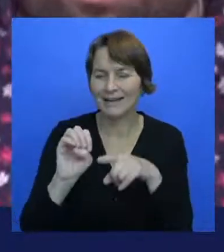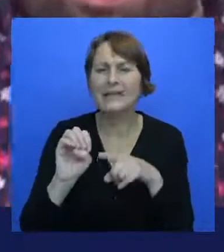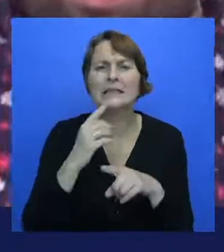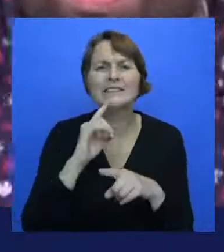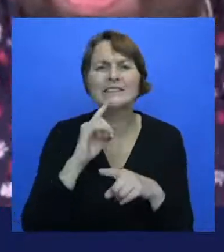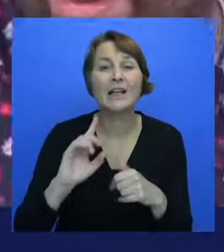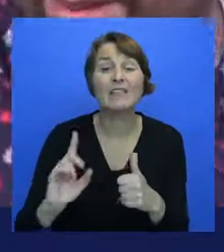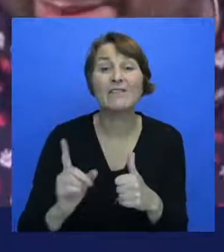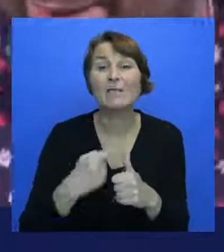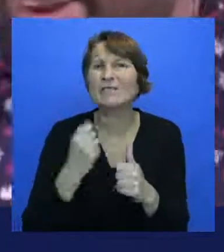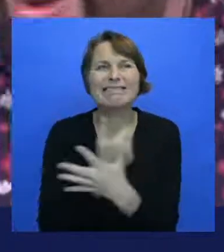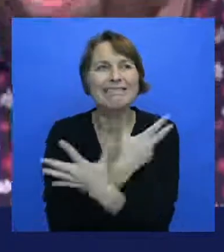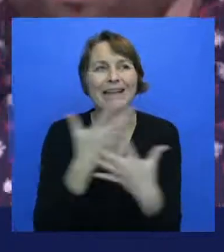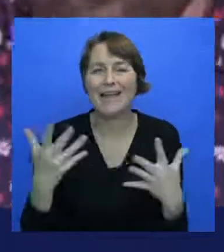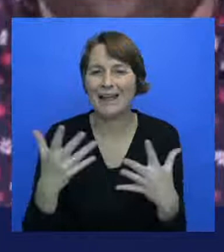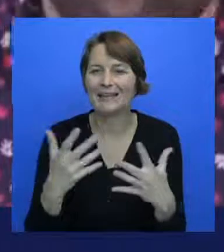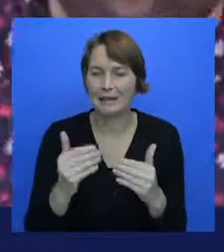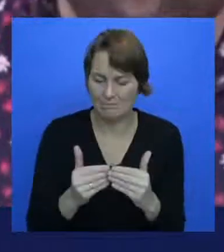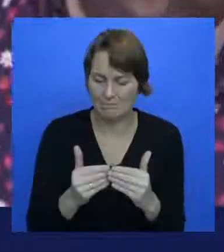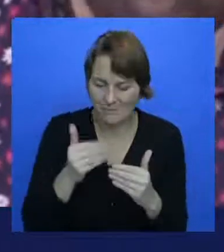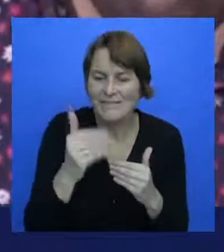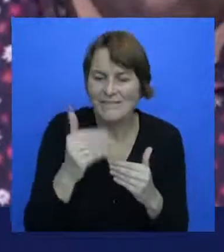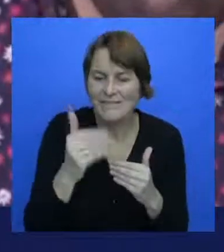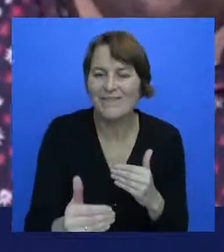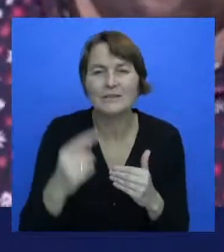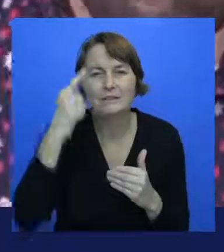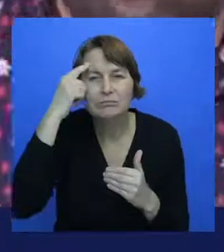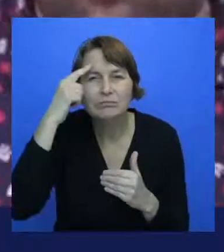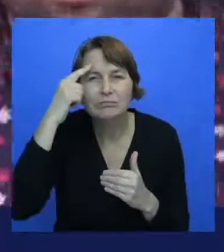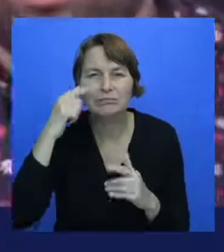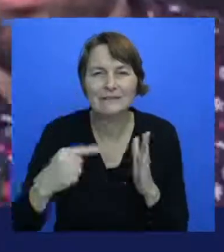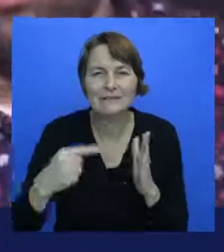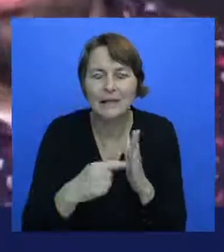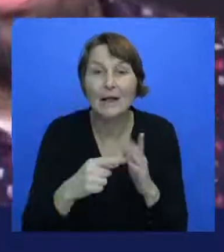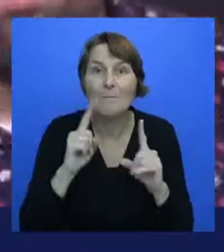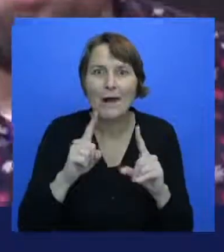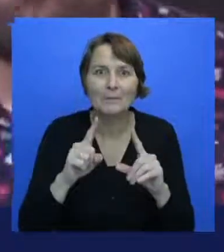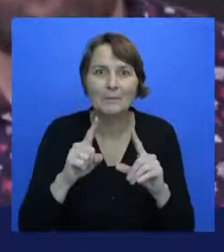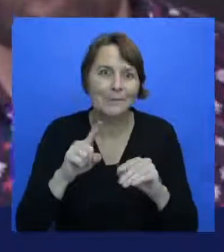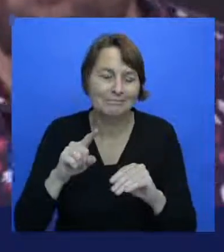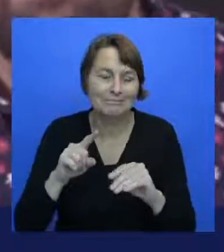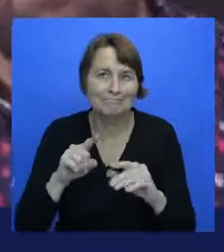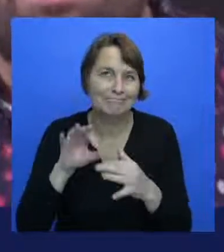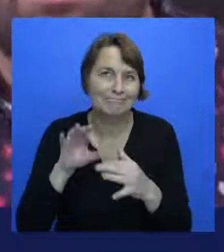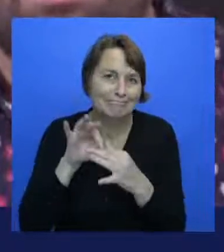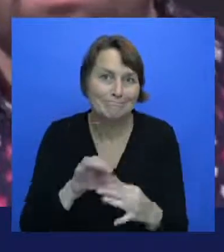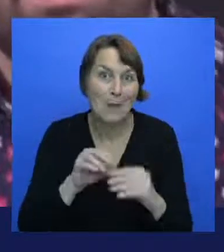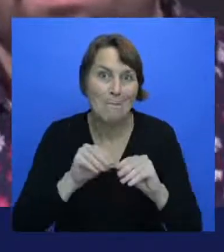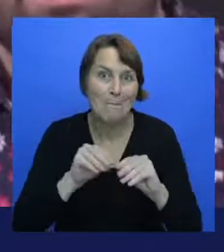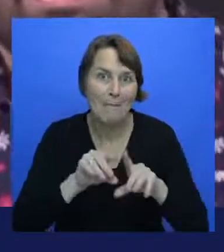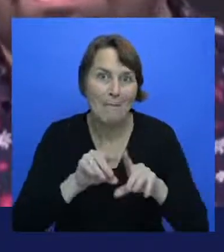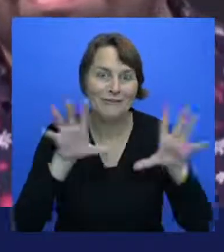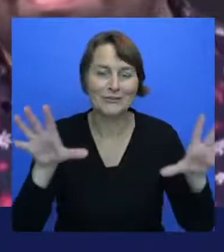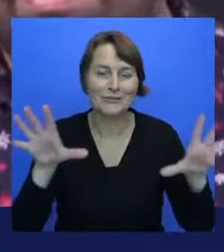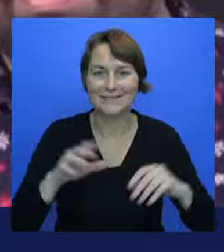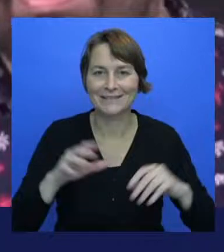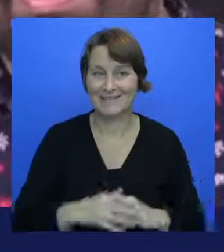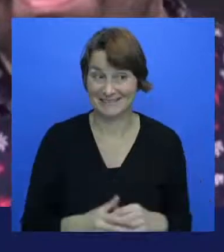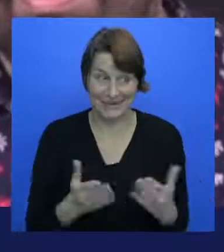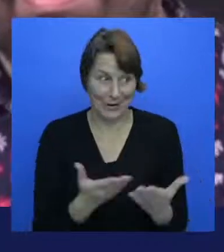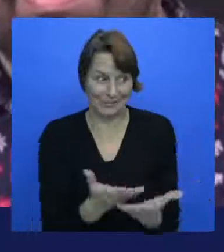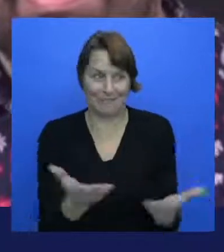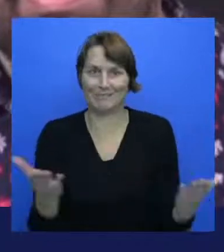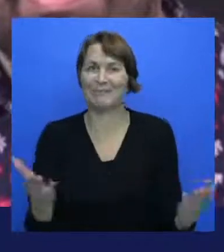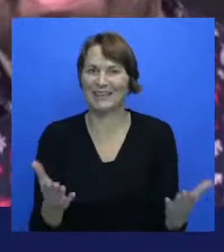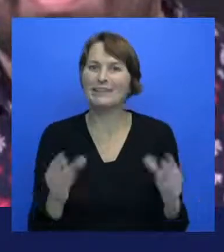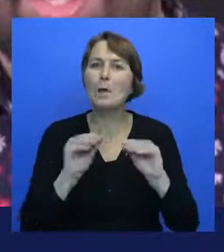advanced technology is indistinguishable from magic. And here we are. There's now literally magic as a